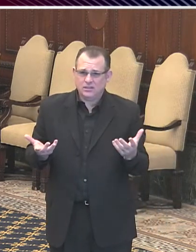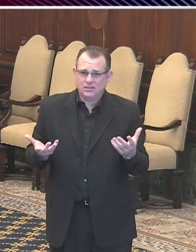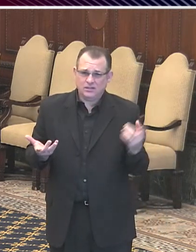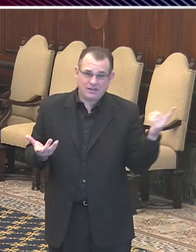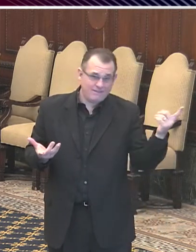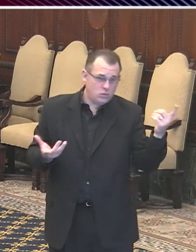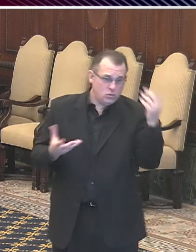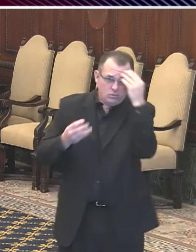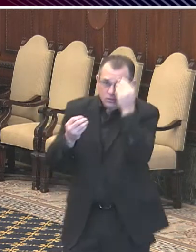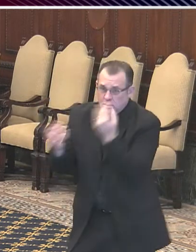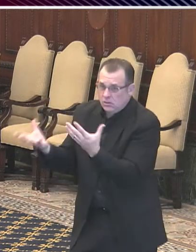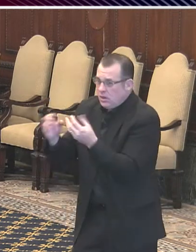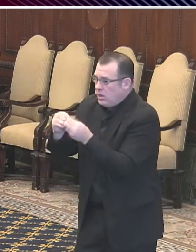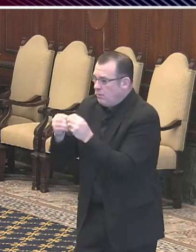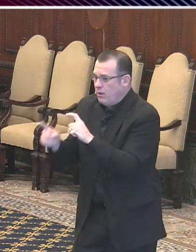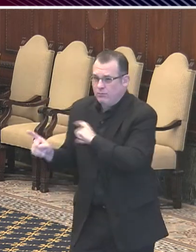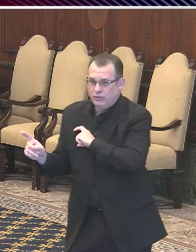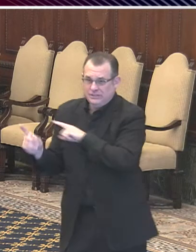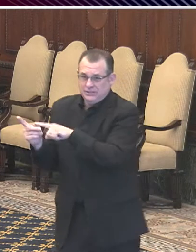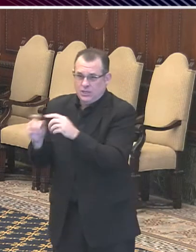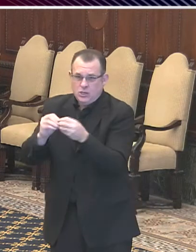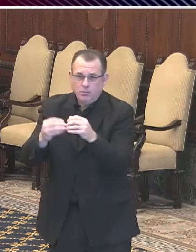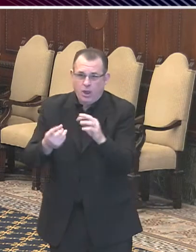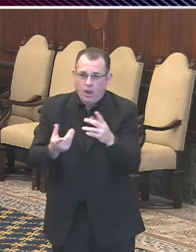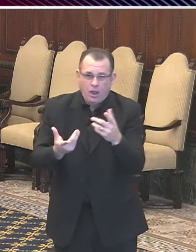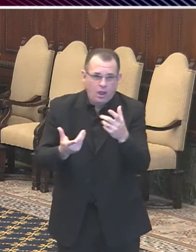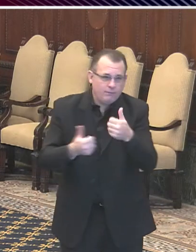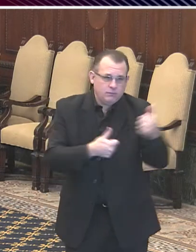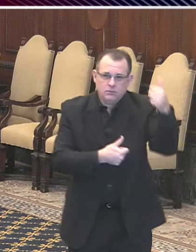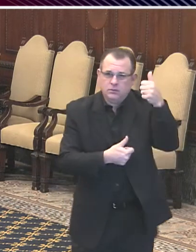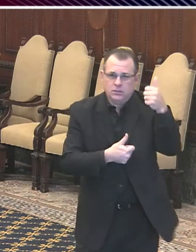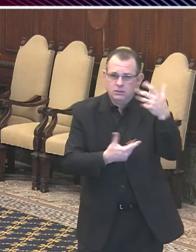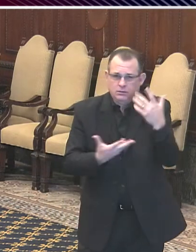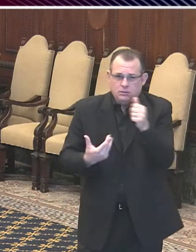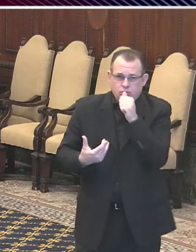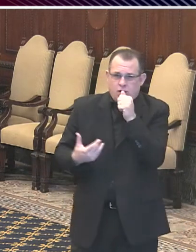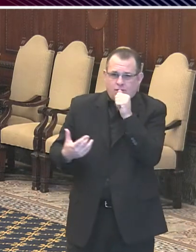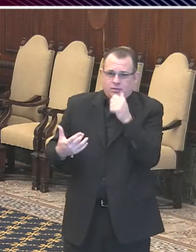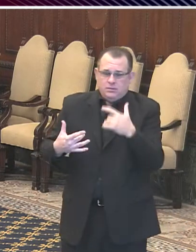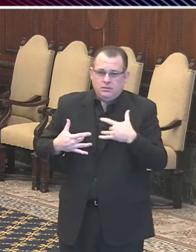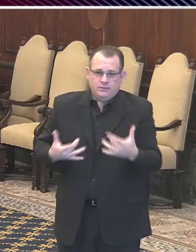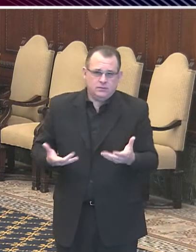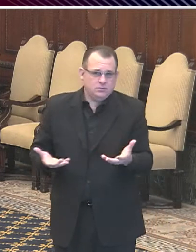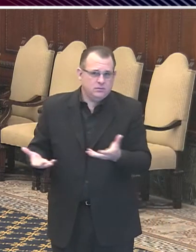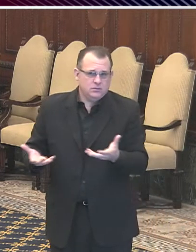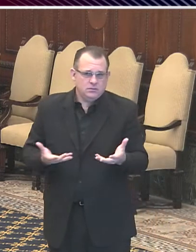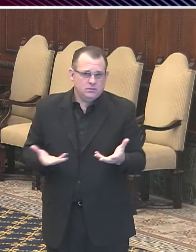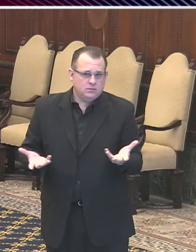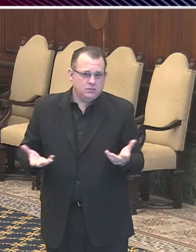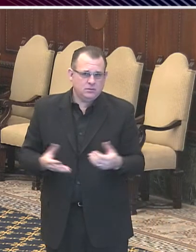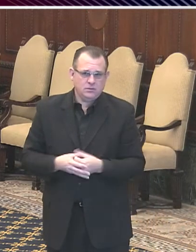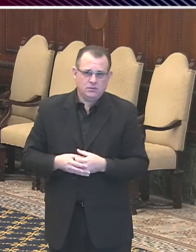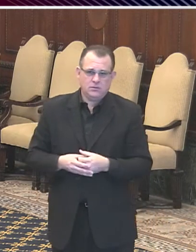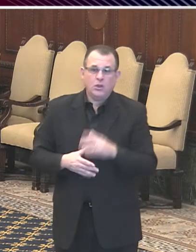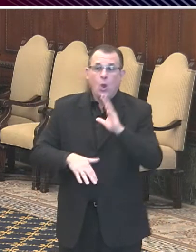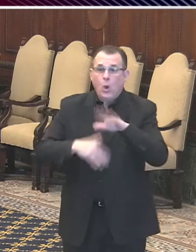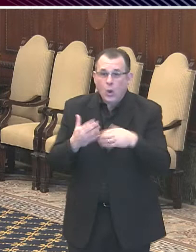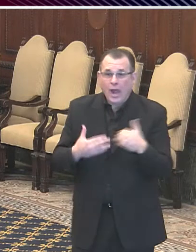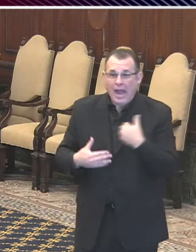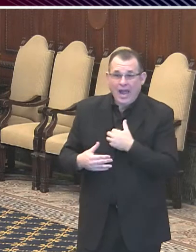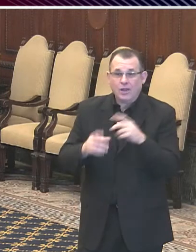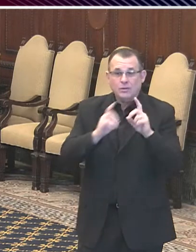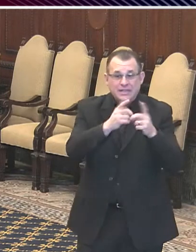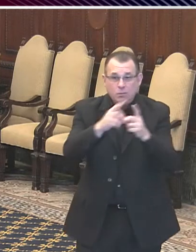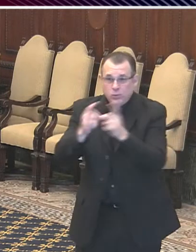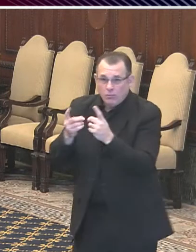police officers? Is it about the individual, or what do you mean when you say a privacy concern? Because all of our departments aren't as large as our police